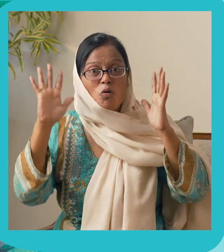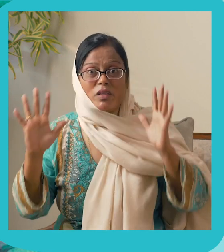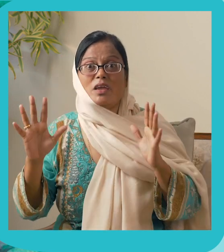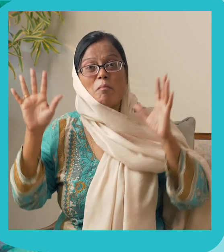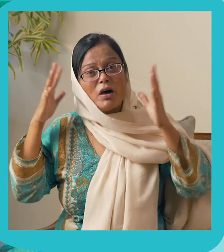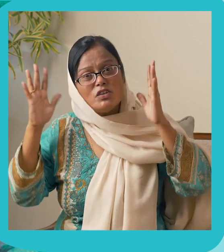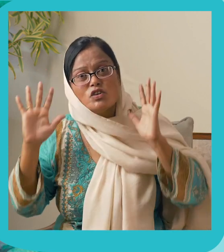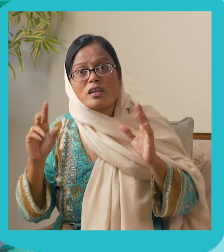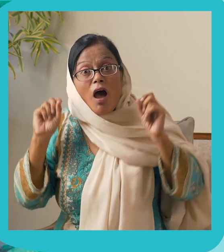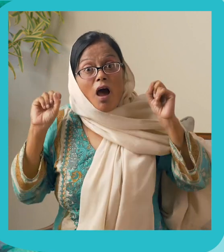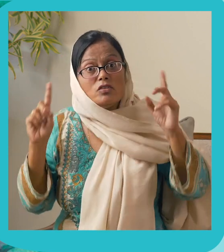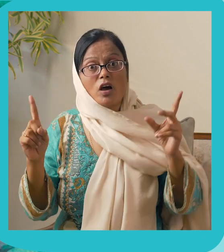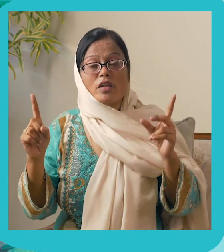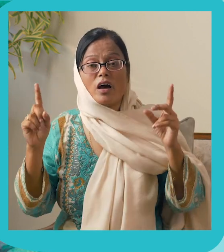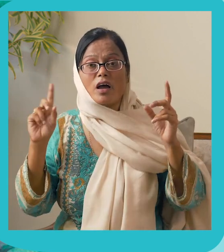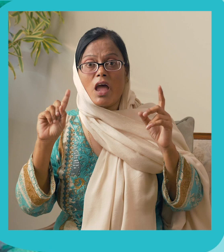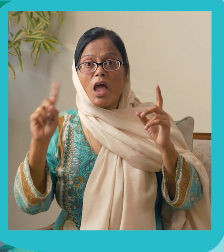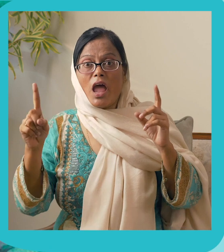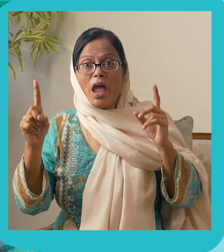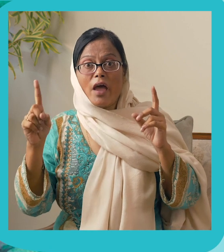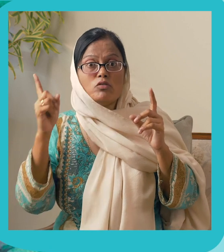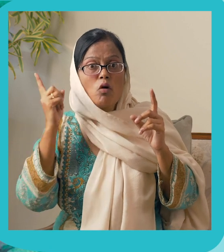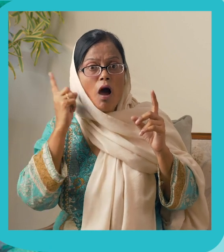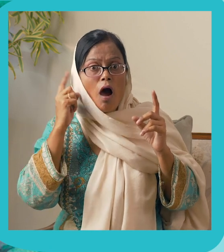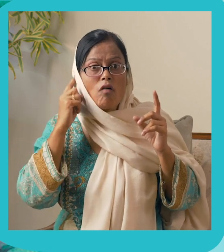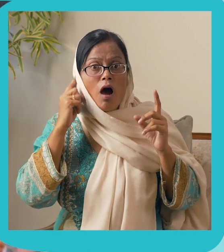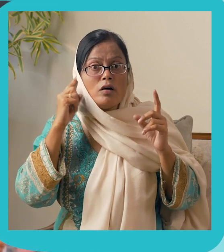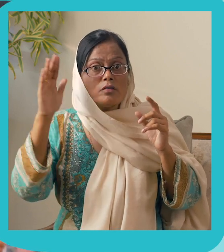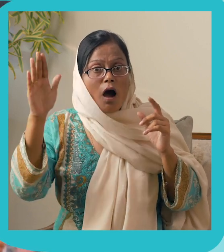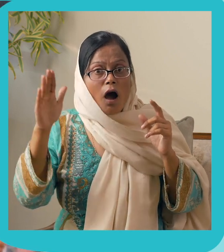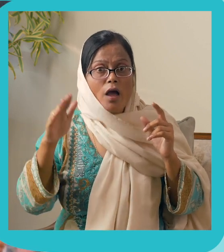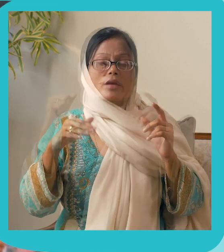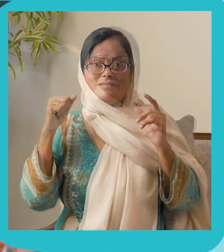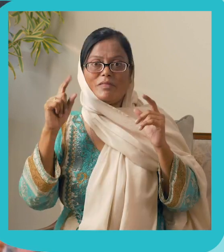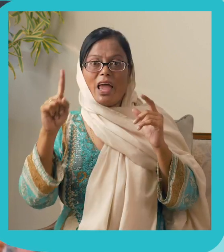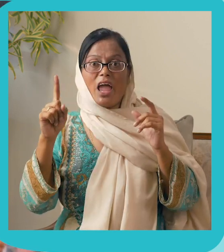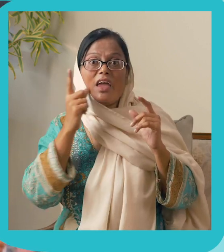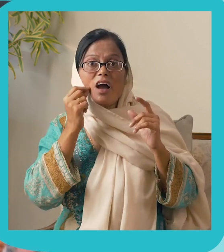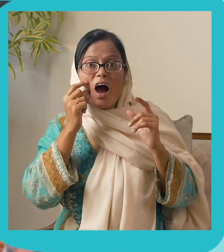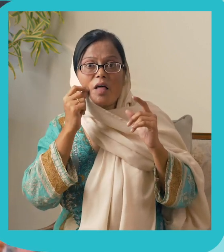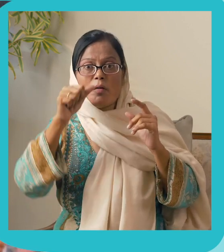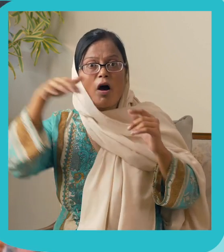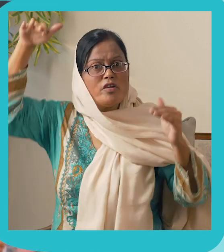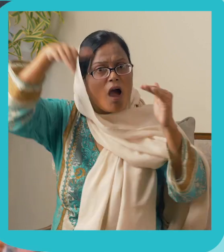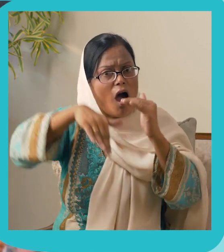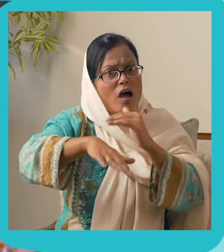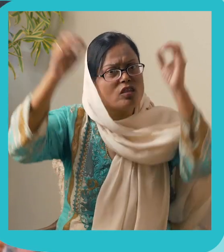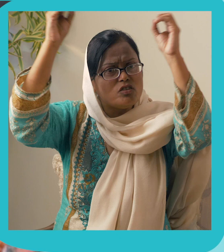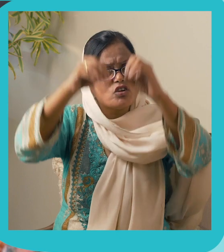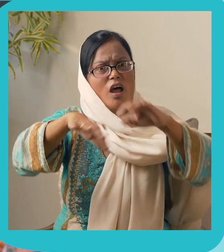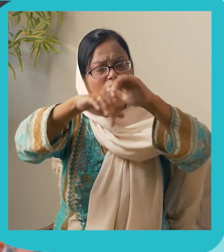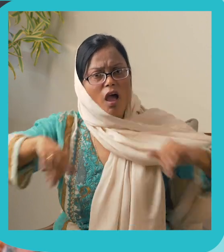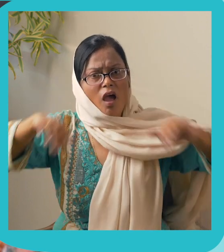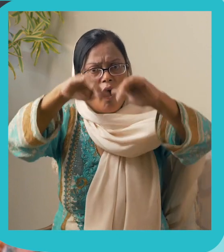As he was trying to get away, he heard a big splash behind him. One of the fishermen had jumped into the water.